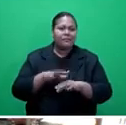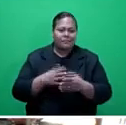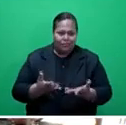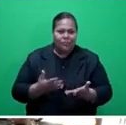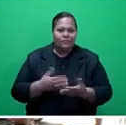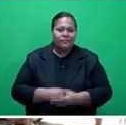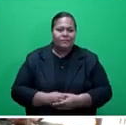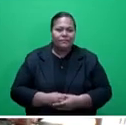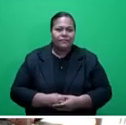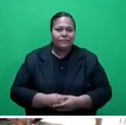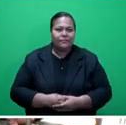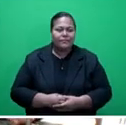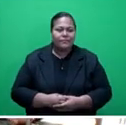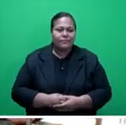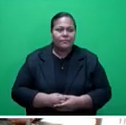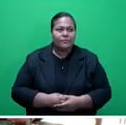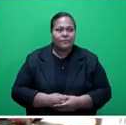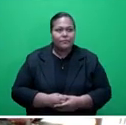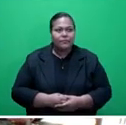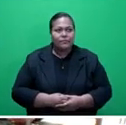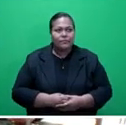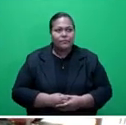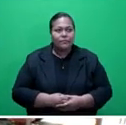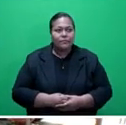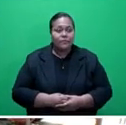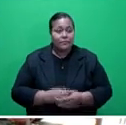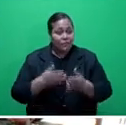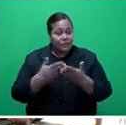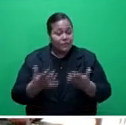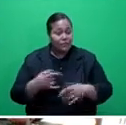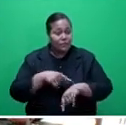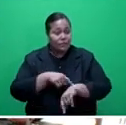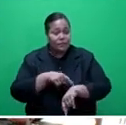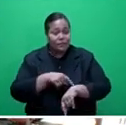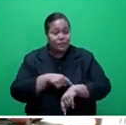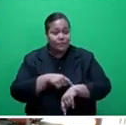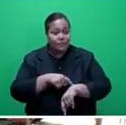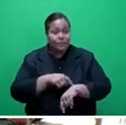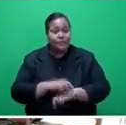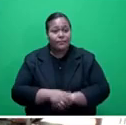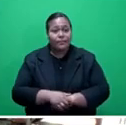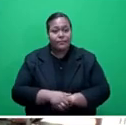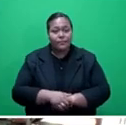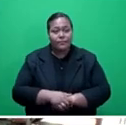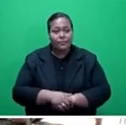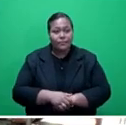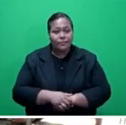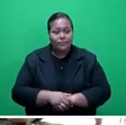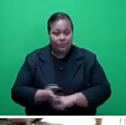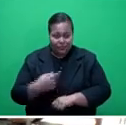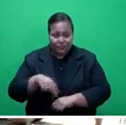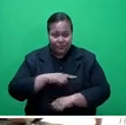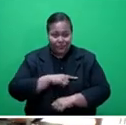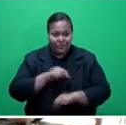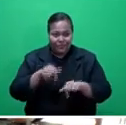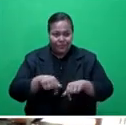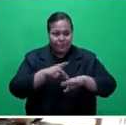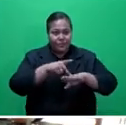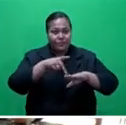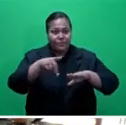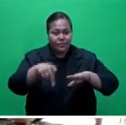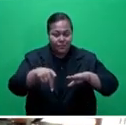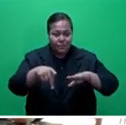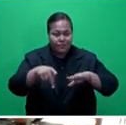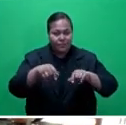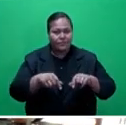or pre-COVID glory. This is the time, Mr. Speaker, sir, where this House is, this August is required